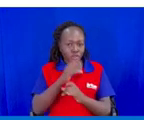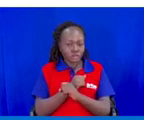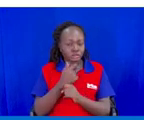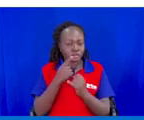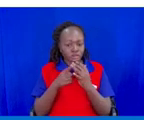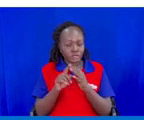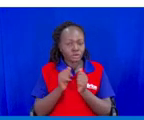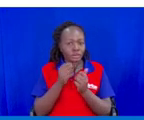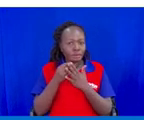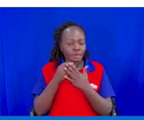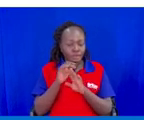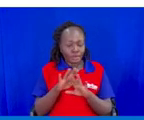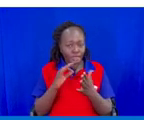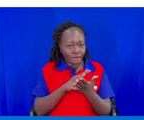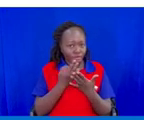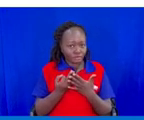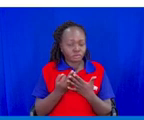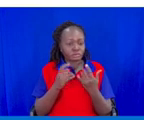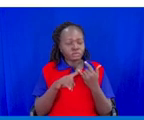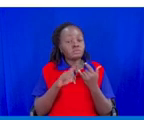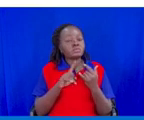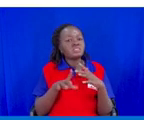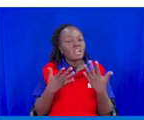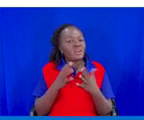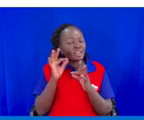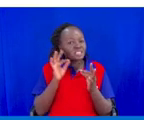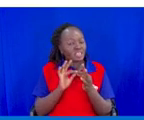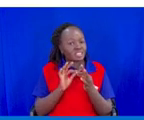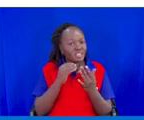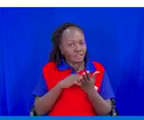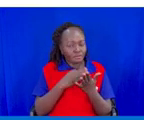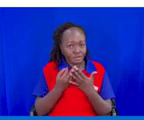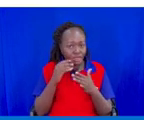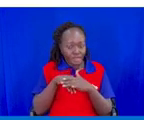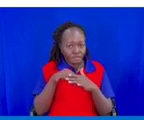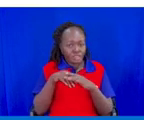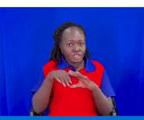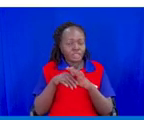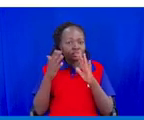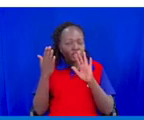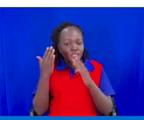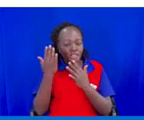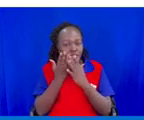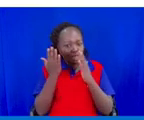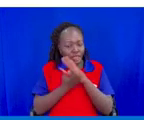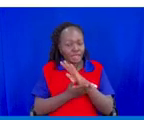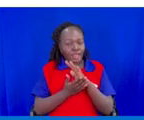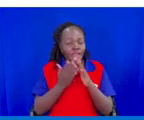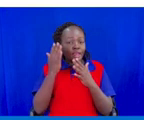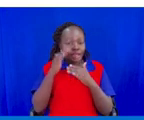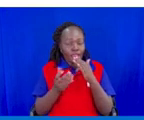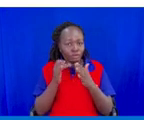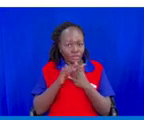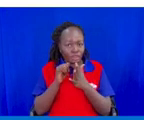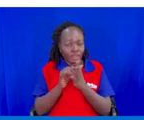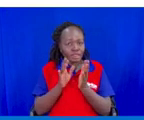look at how exactly the fund was invested at the end of the year as compared to the same period, end of